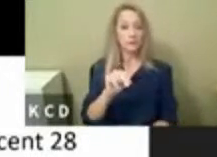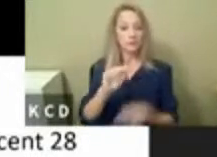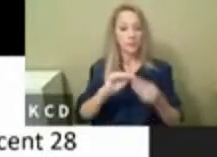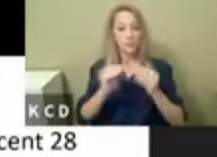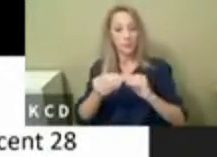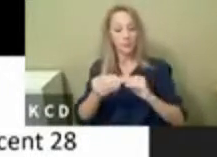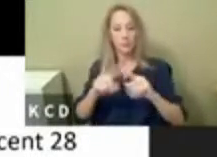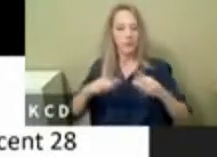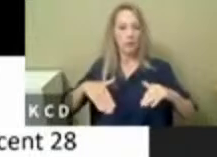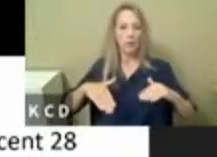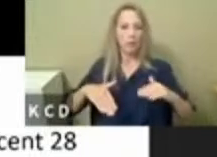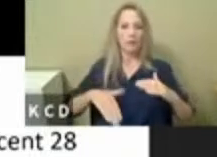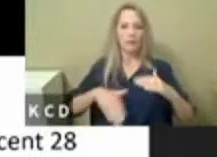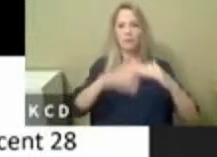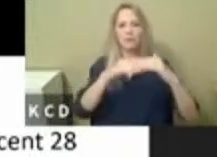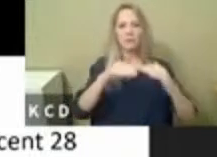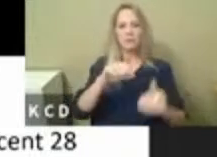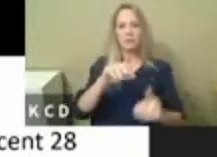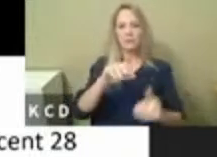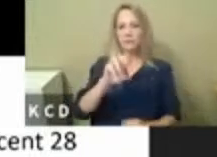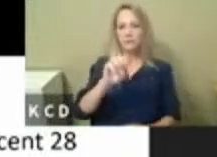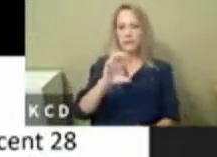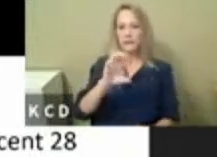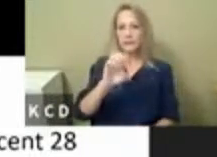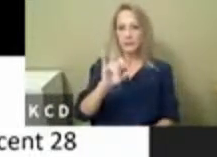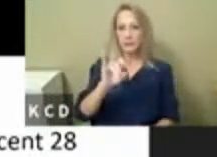recession barrier for testing right now.